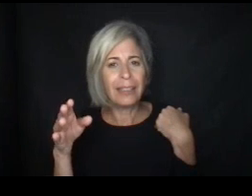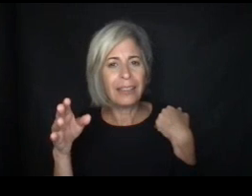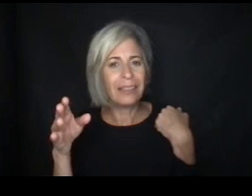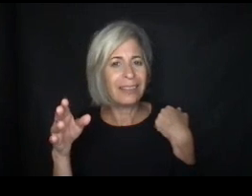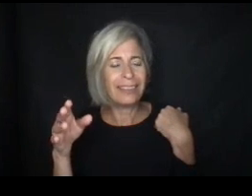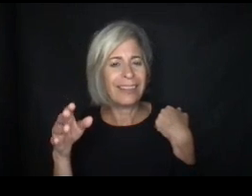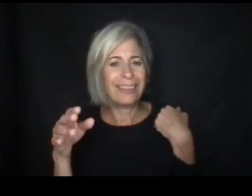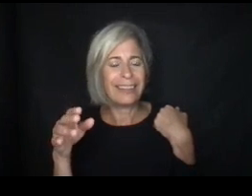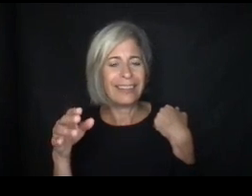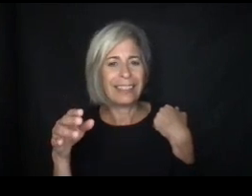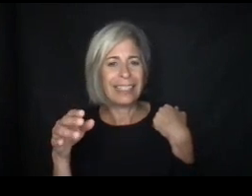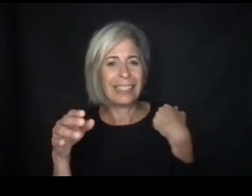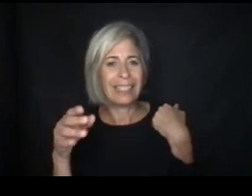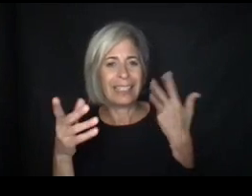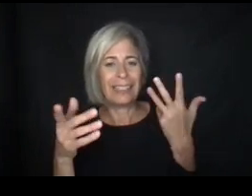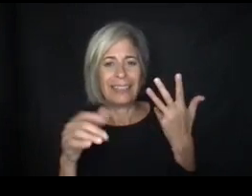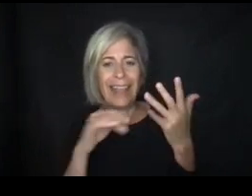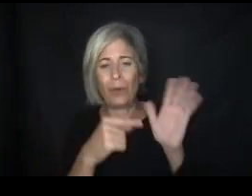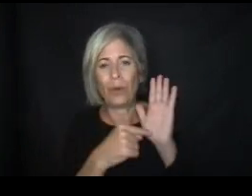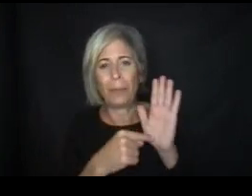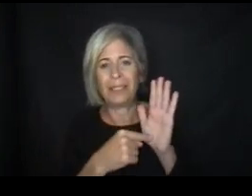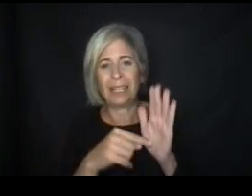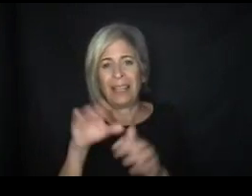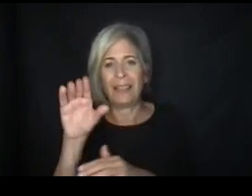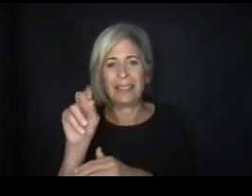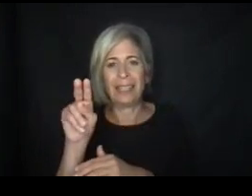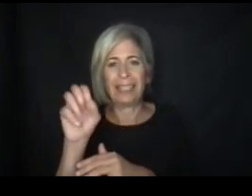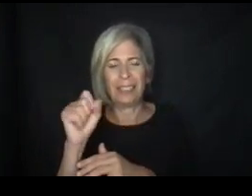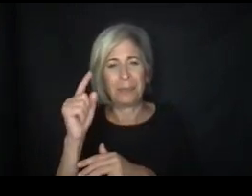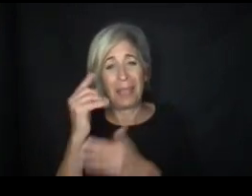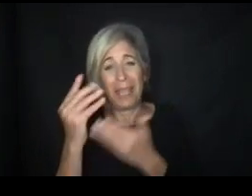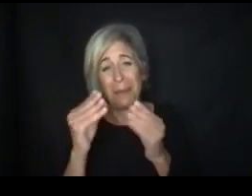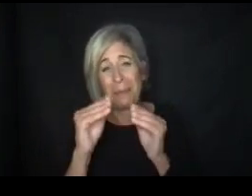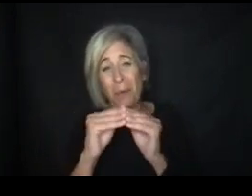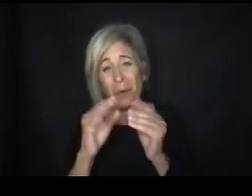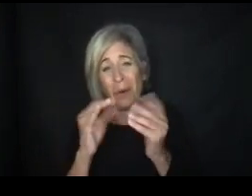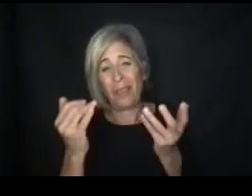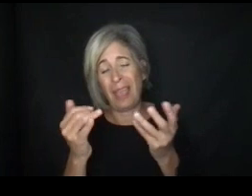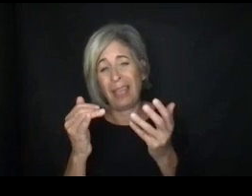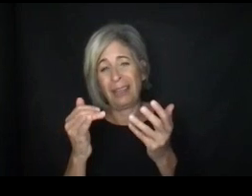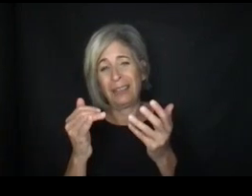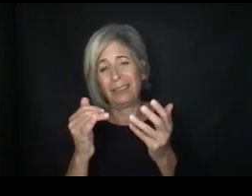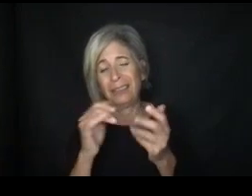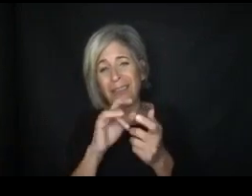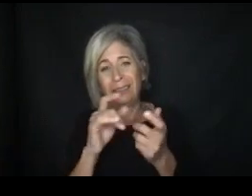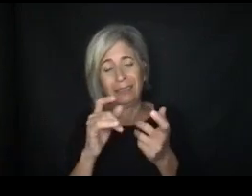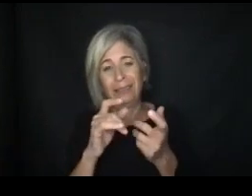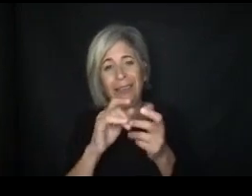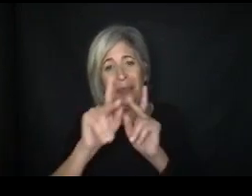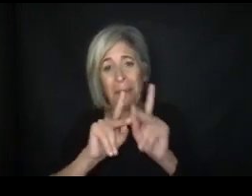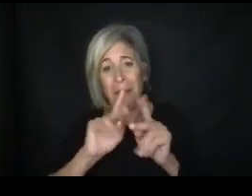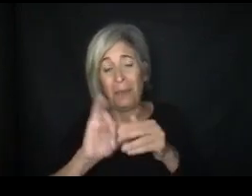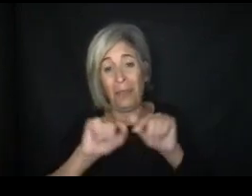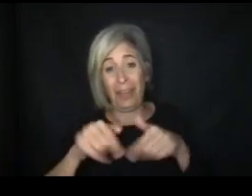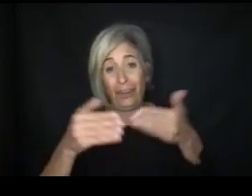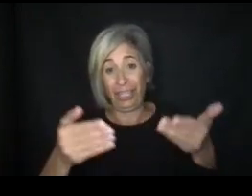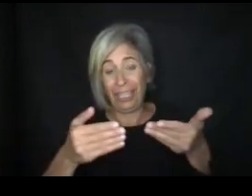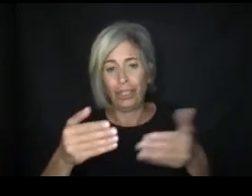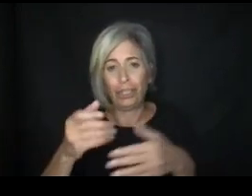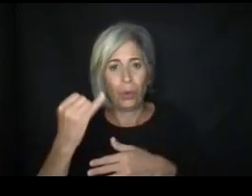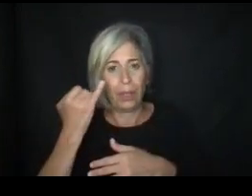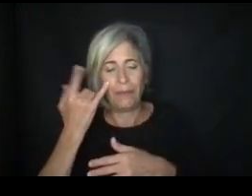served in the census, which means there's probably more than declared amount of people here. So if this is